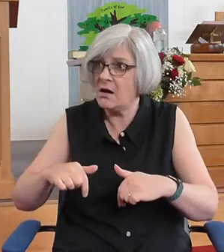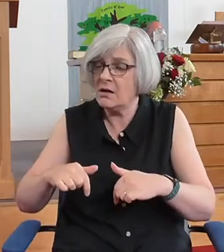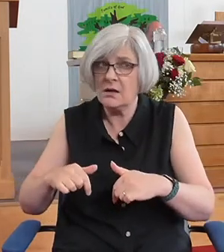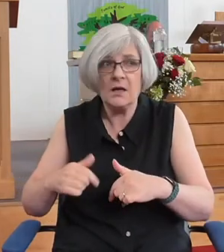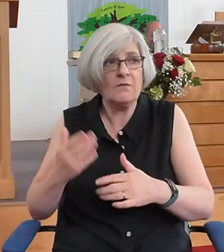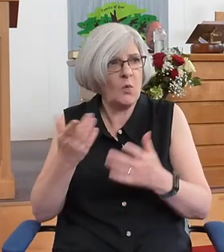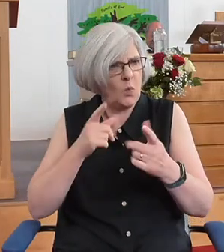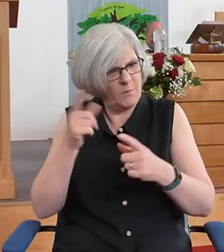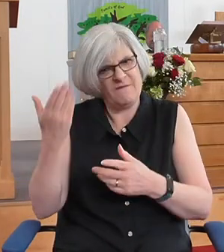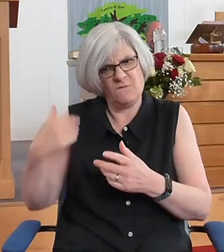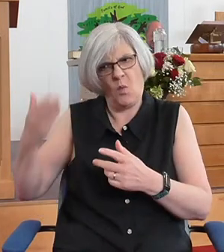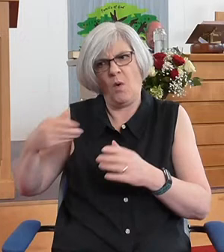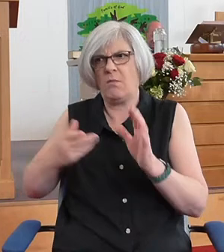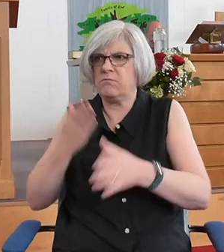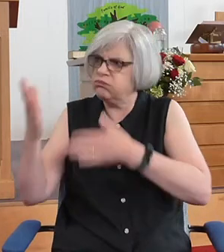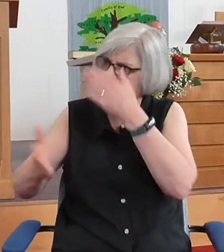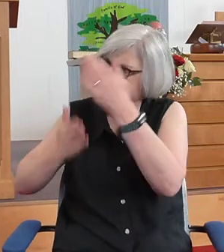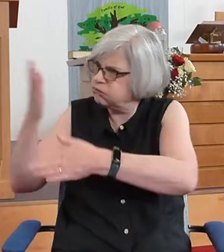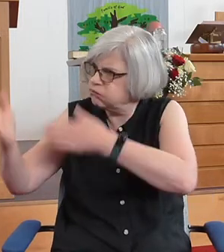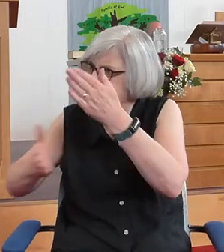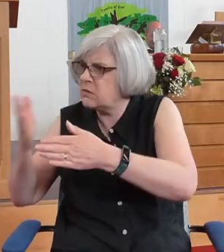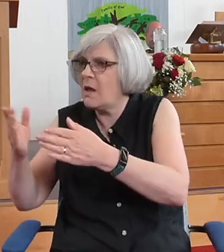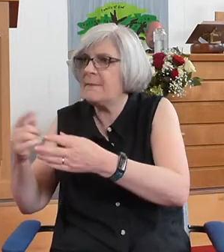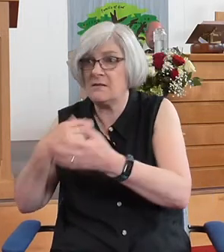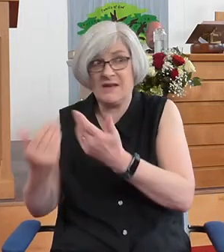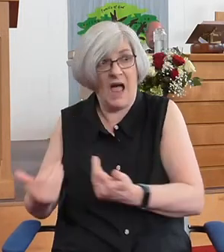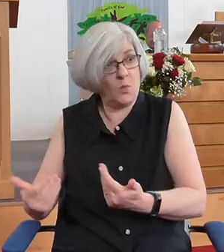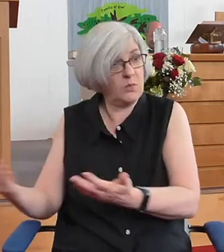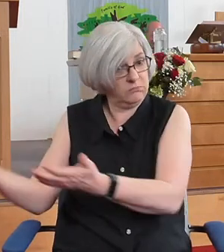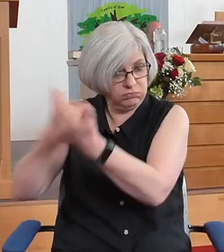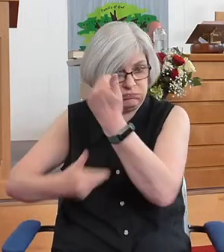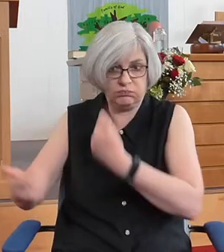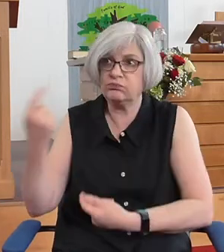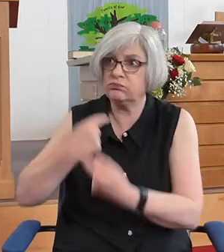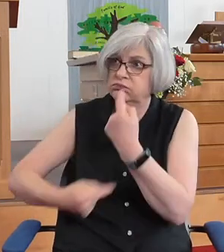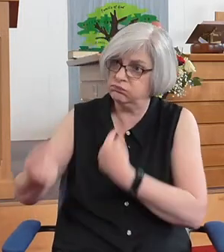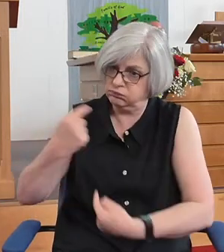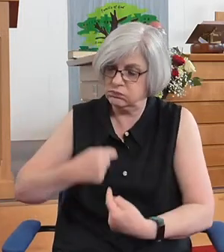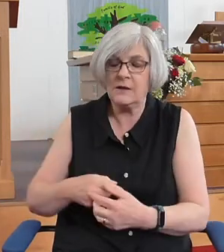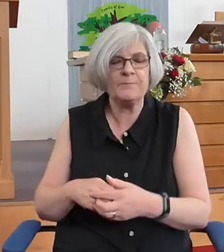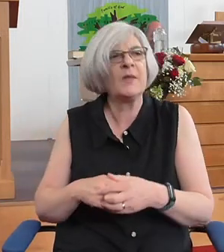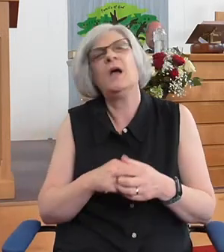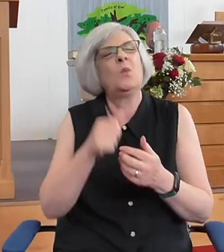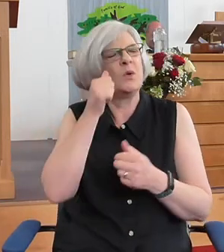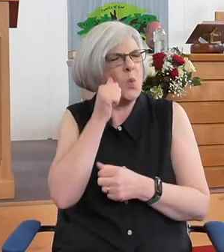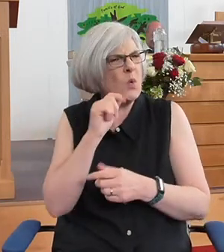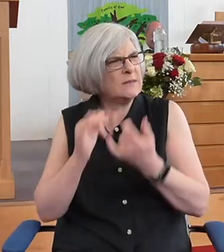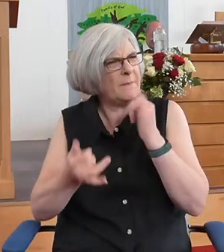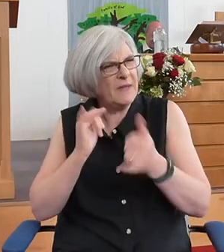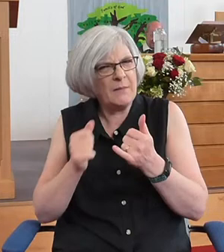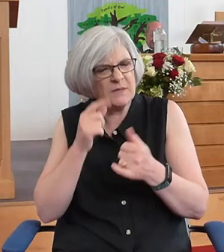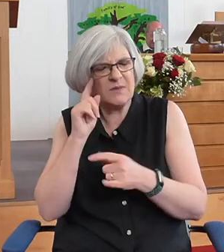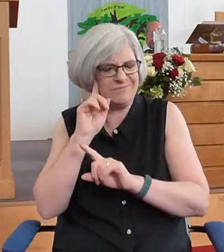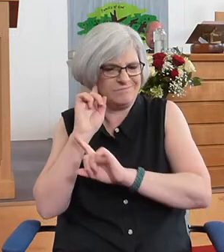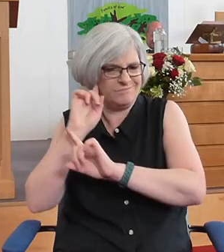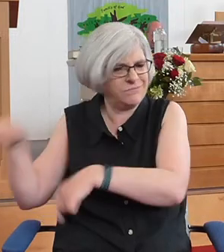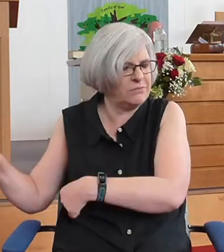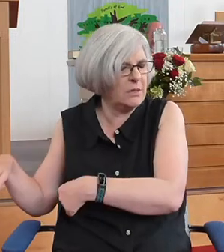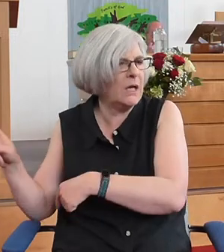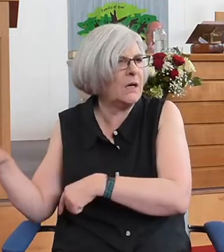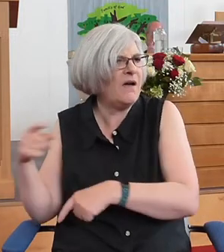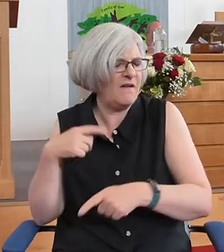missionaries. Lord God, we know we may sometimes turn away from you and follow our own path, thinking that is